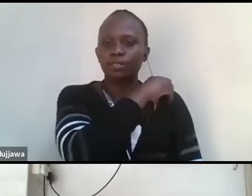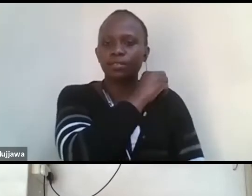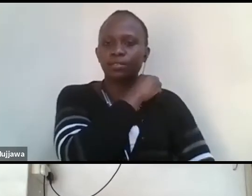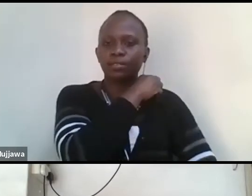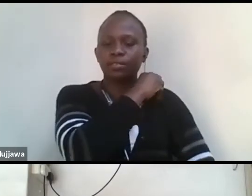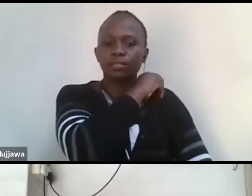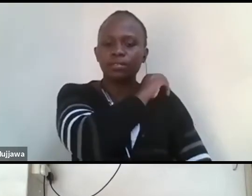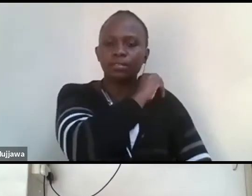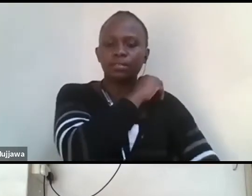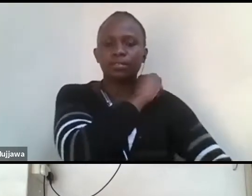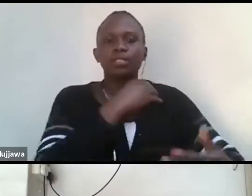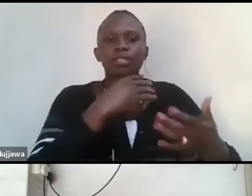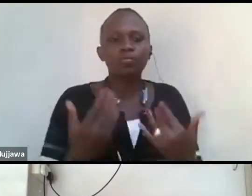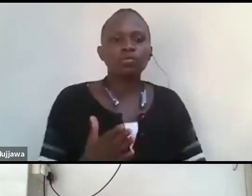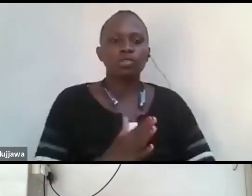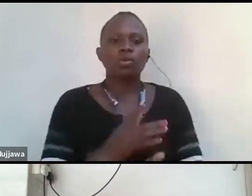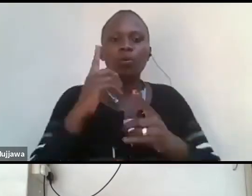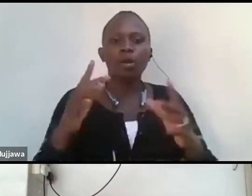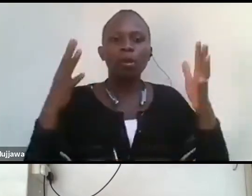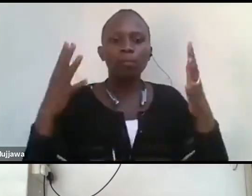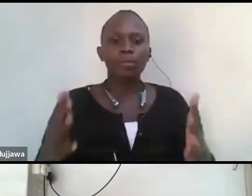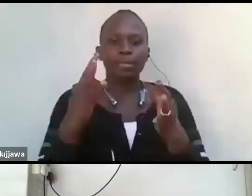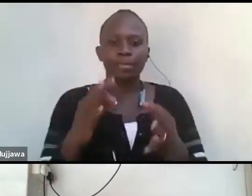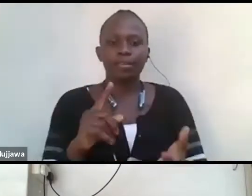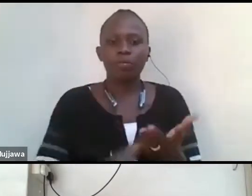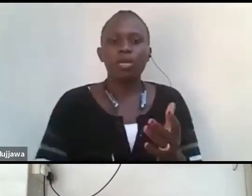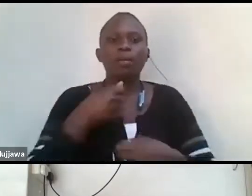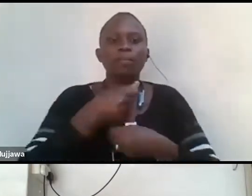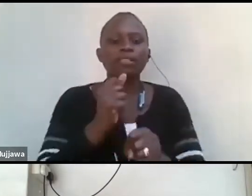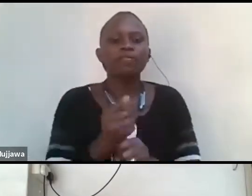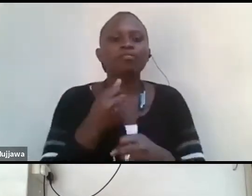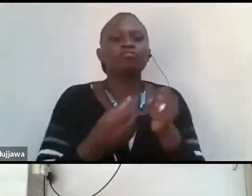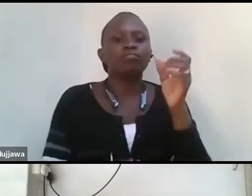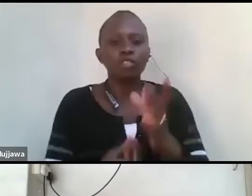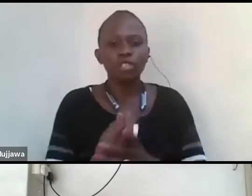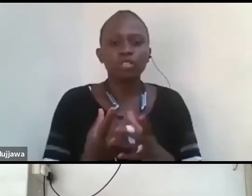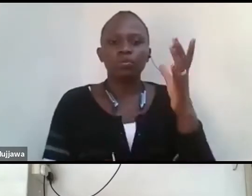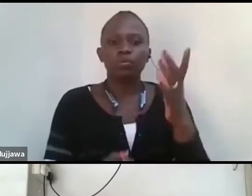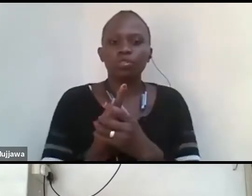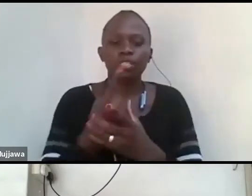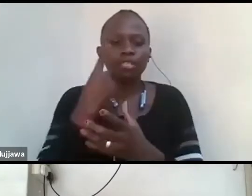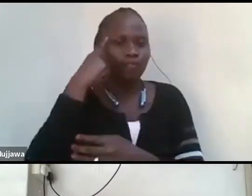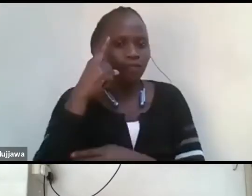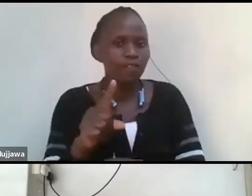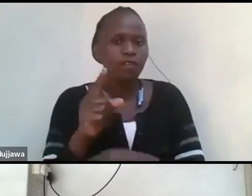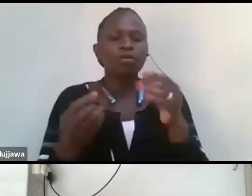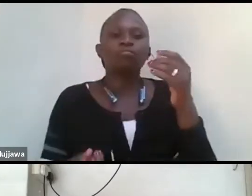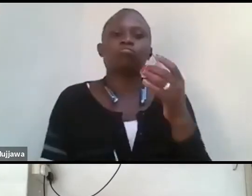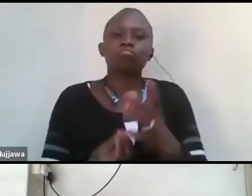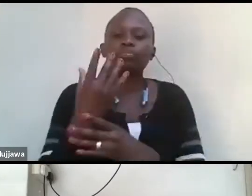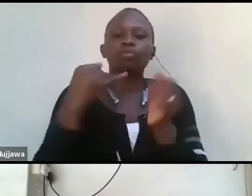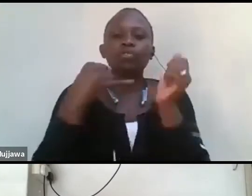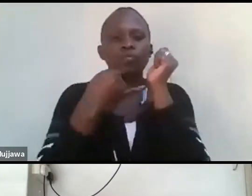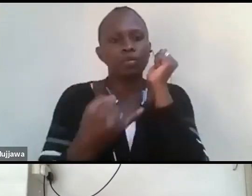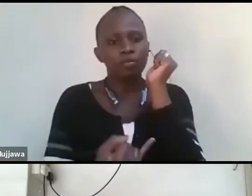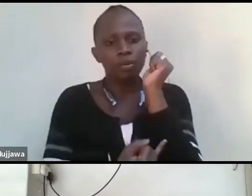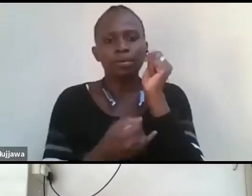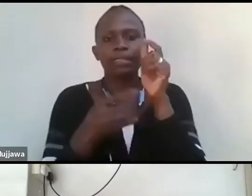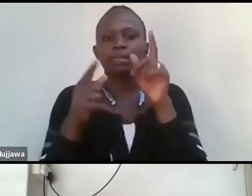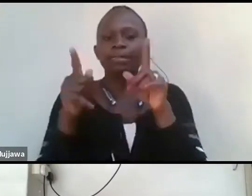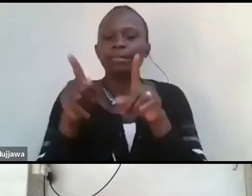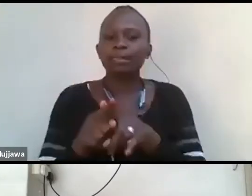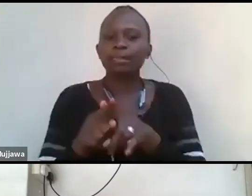perspective. But one of the big things is that manufacturing creates an opportunity for creation of employment as well. I mean, if you don't